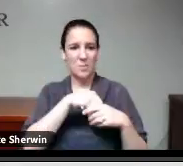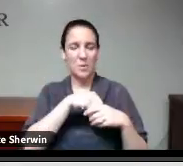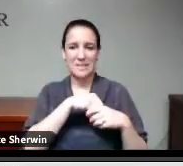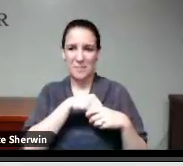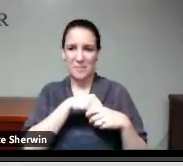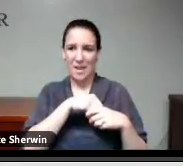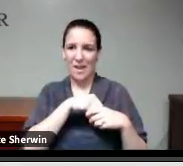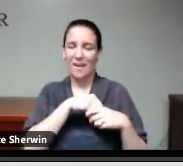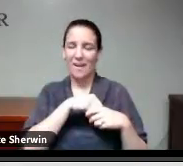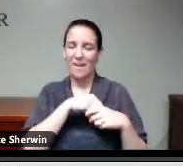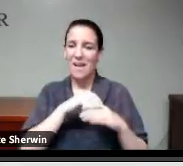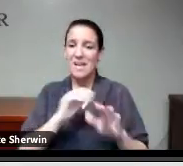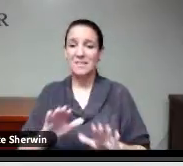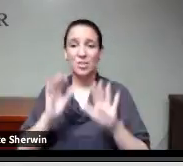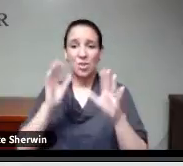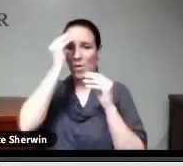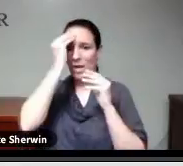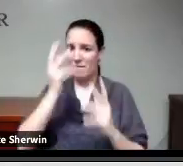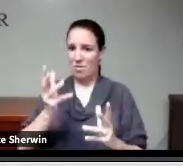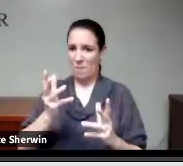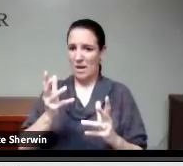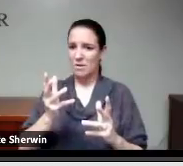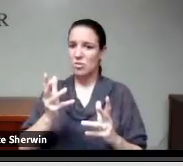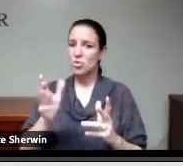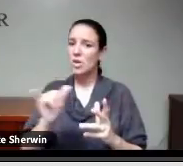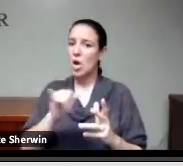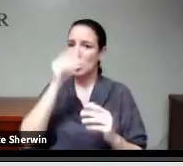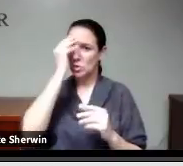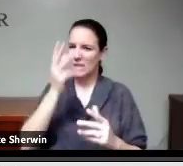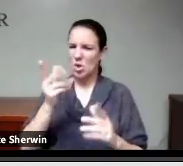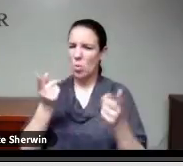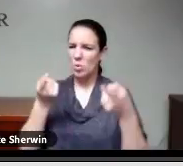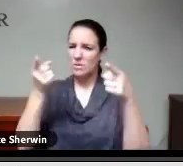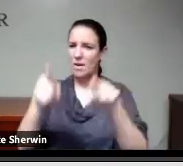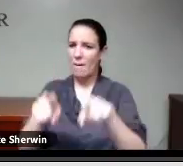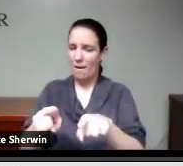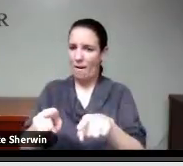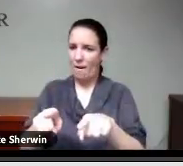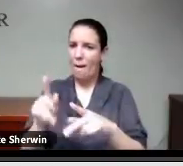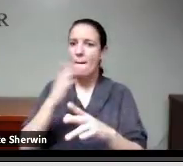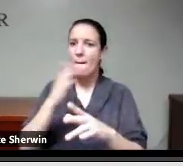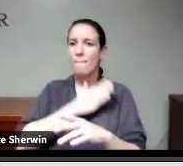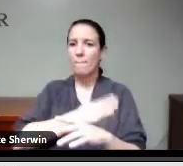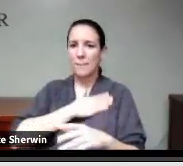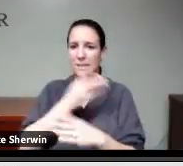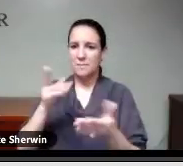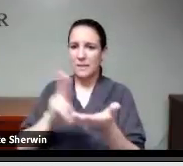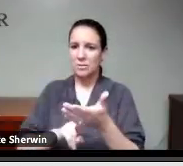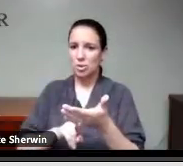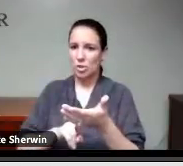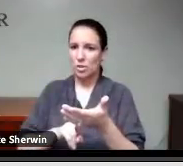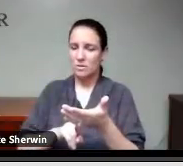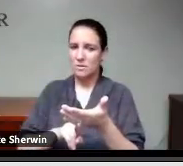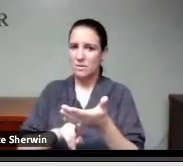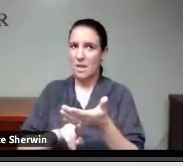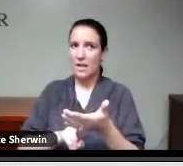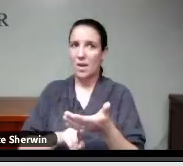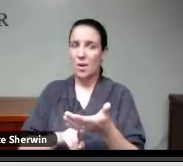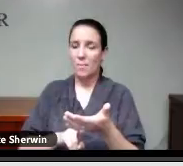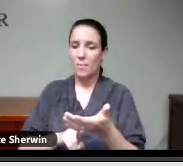great information and a sneak peek of what is coming up. Attendees, be sure to sign up for our Access and Community Engagement webinar